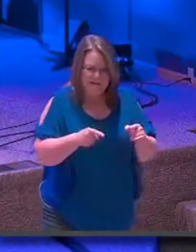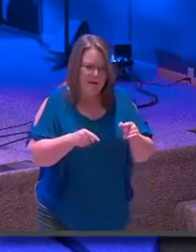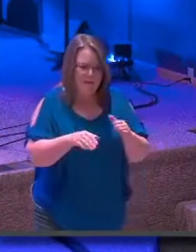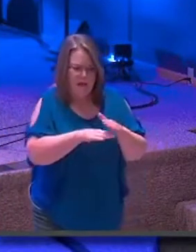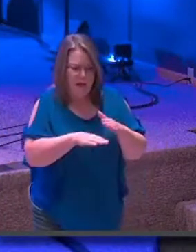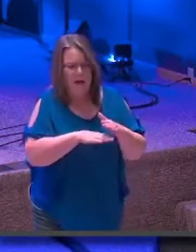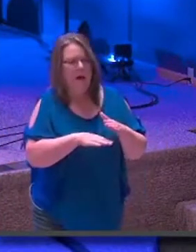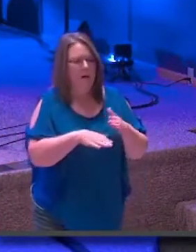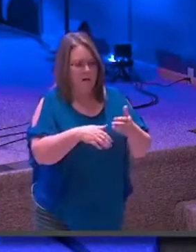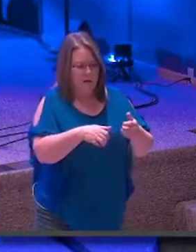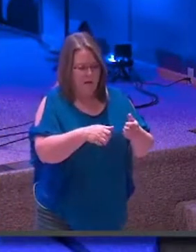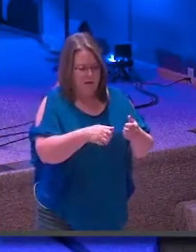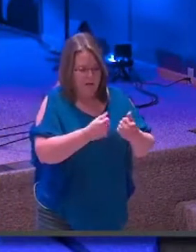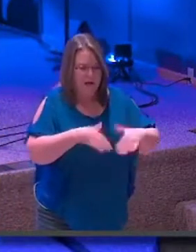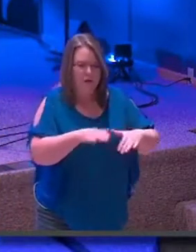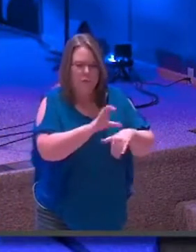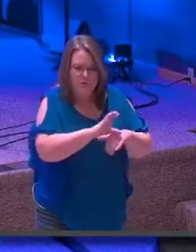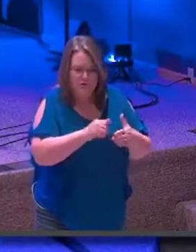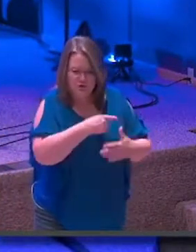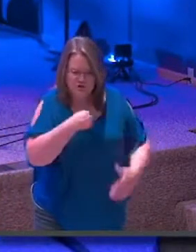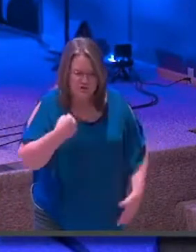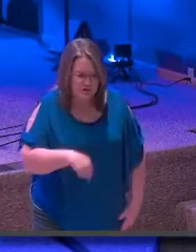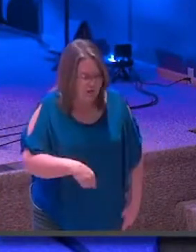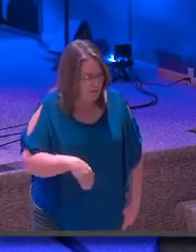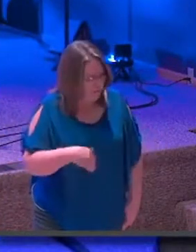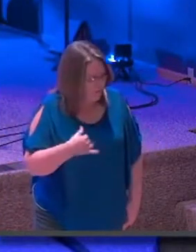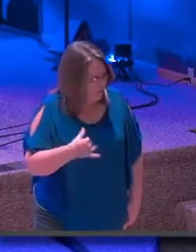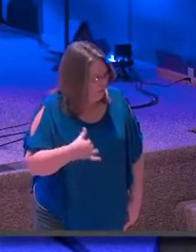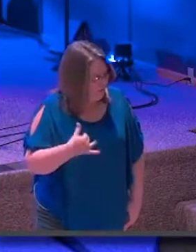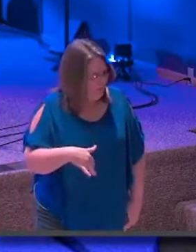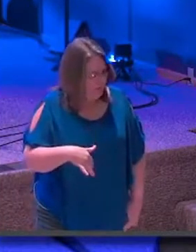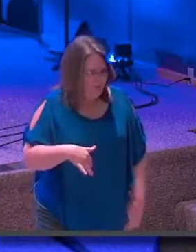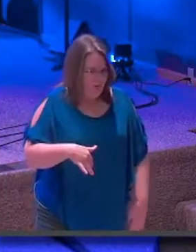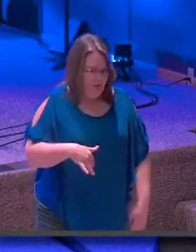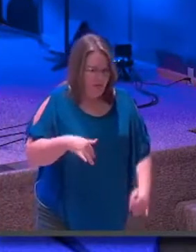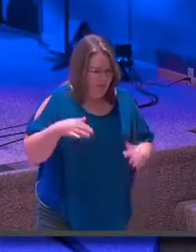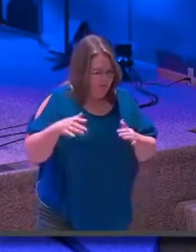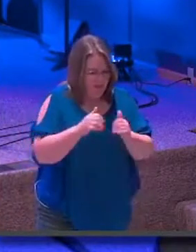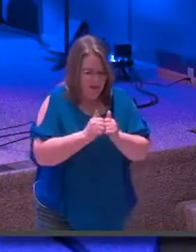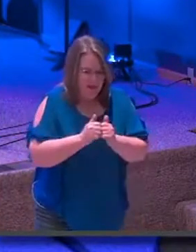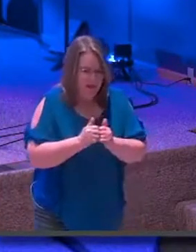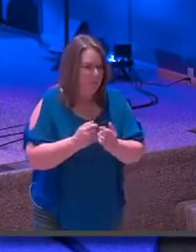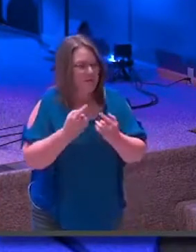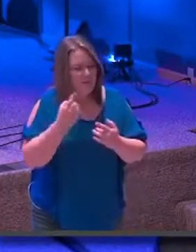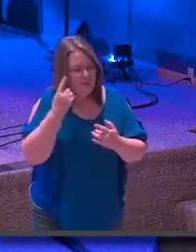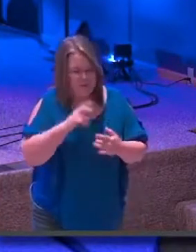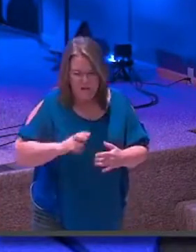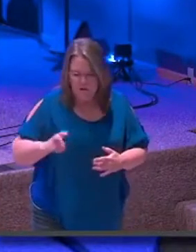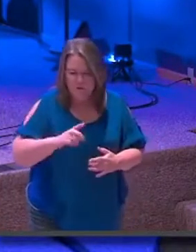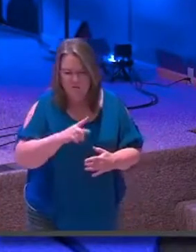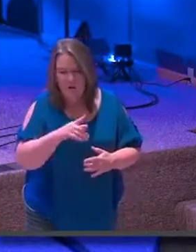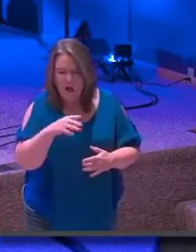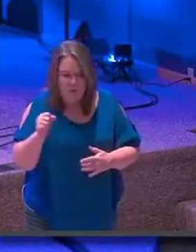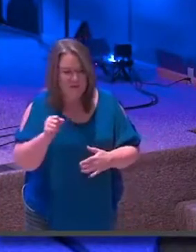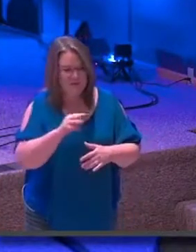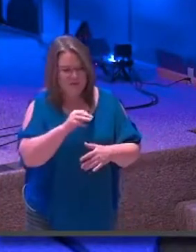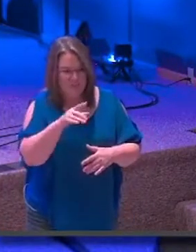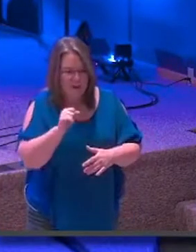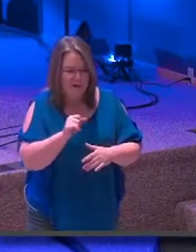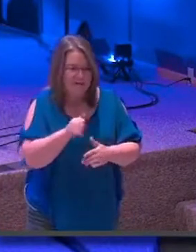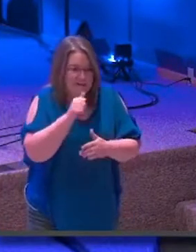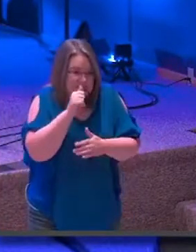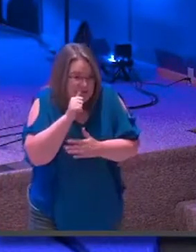China recently. I'm like, dear God, they come together for, they travel hundreds of miles in secret and sit